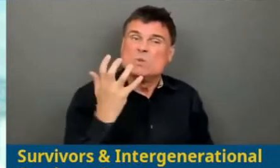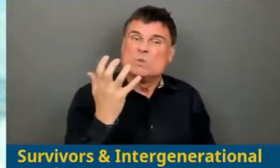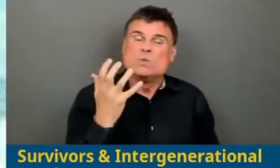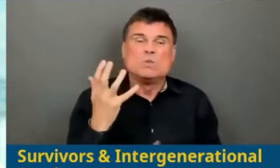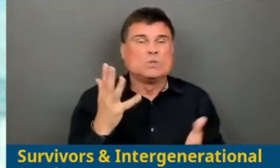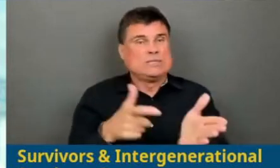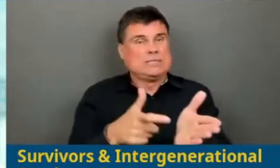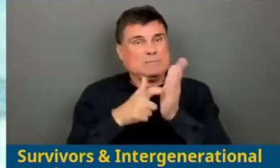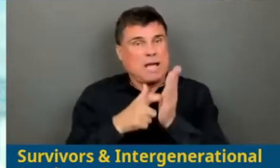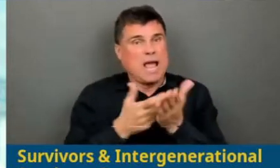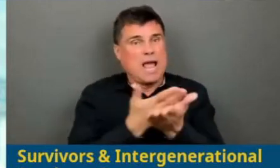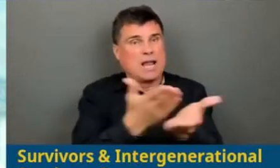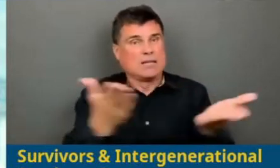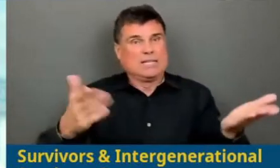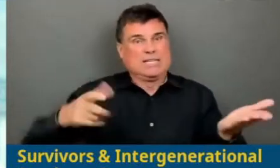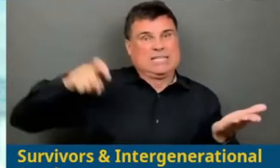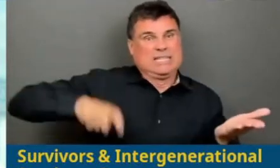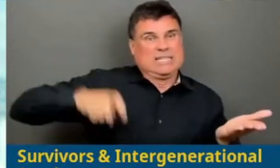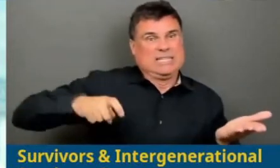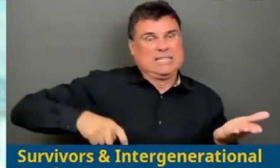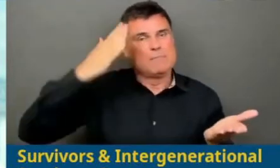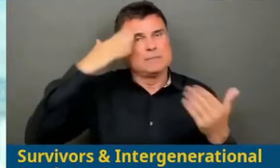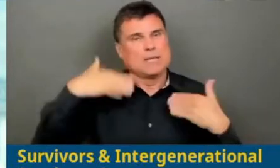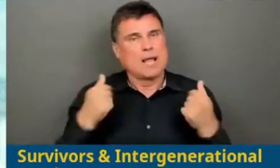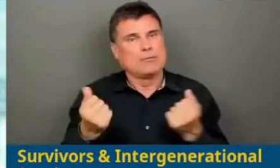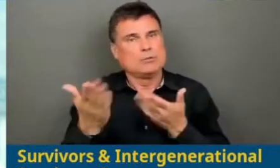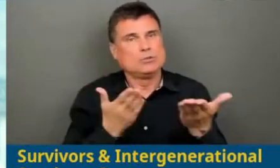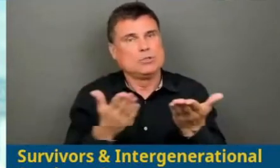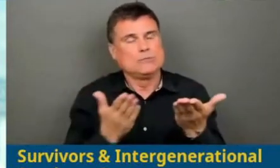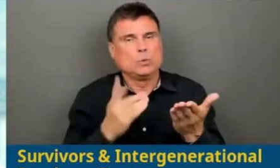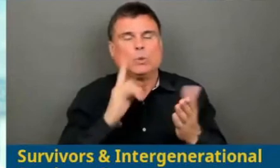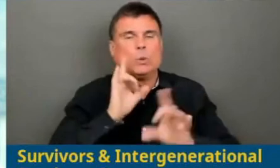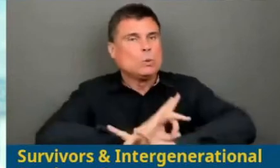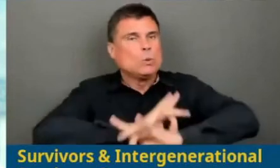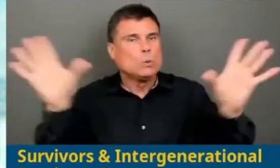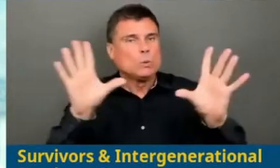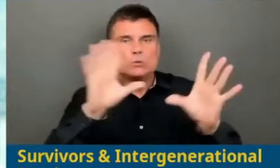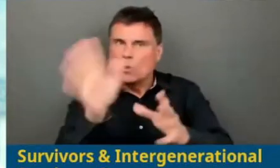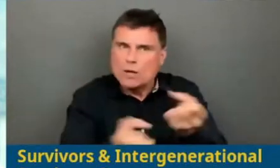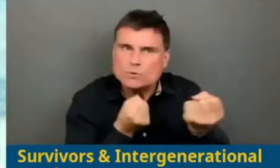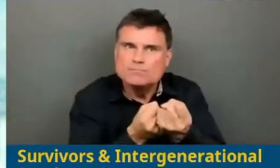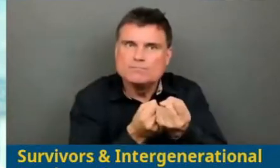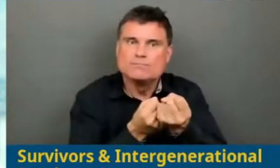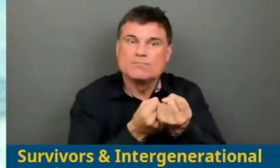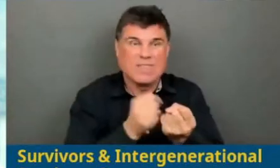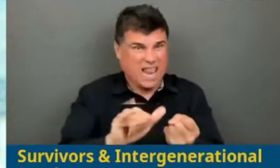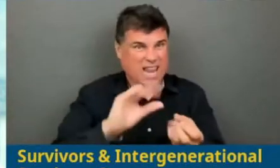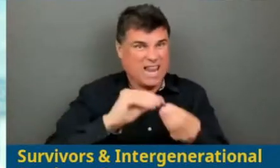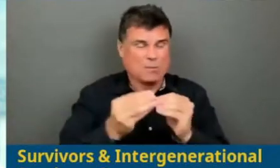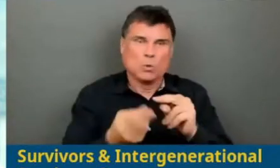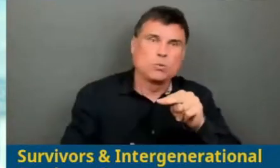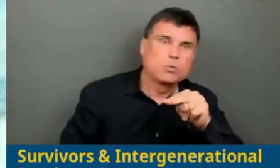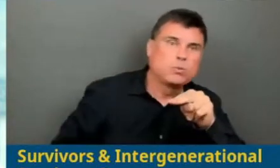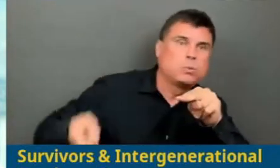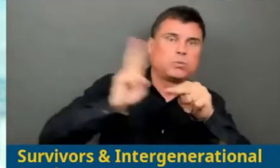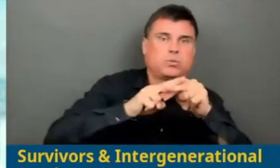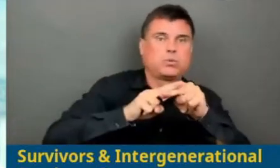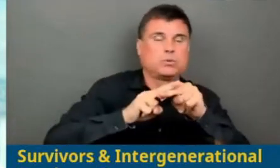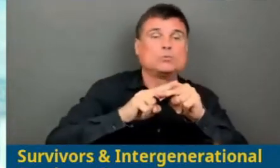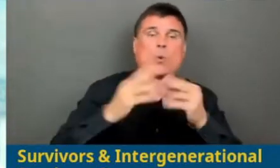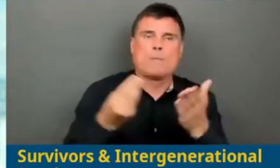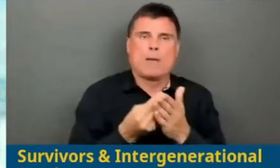crisis supports at this time. So this additional funding will help create extra capacity to help the survivors